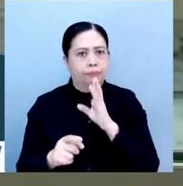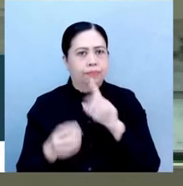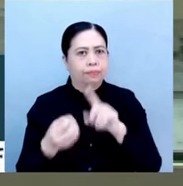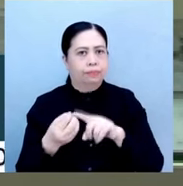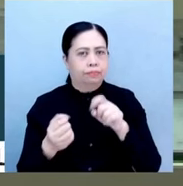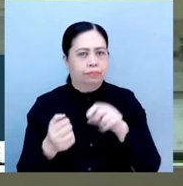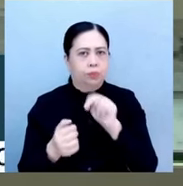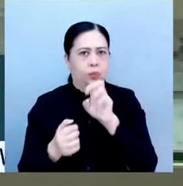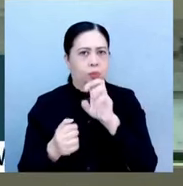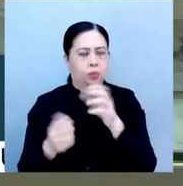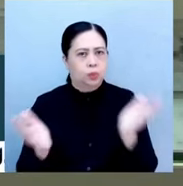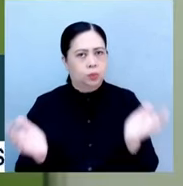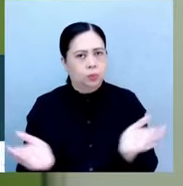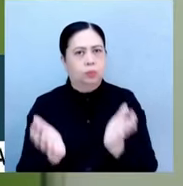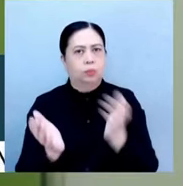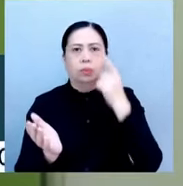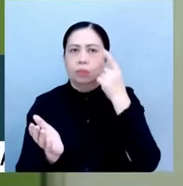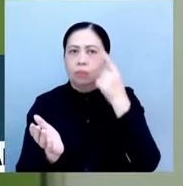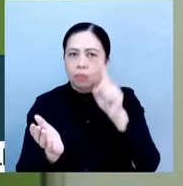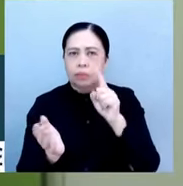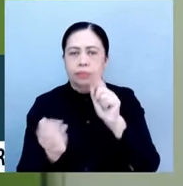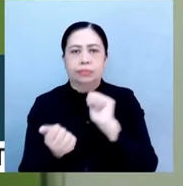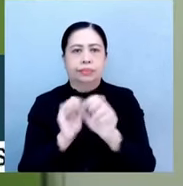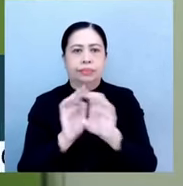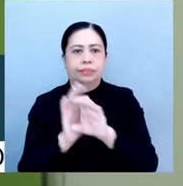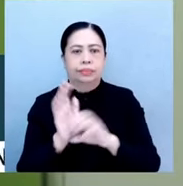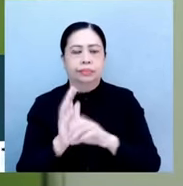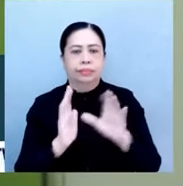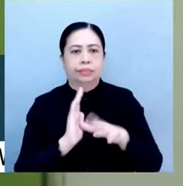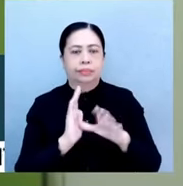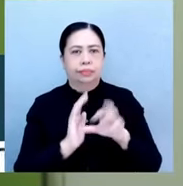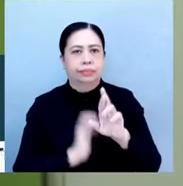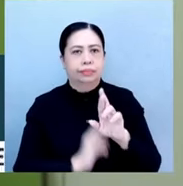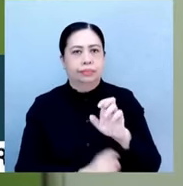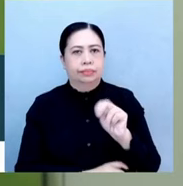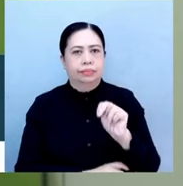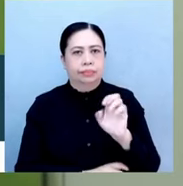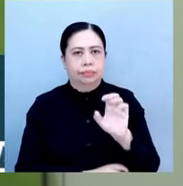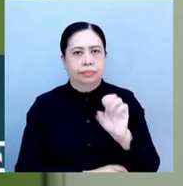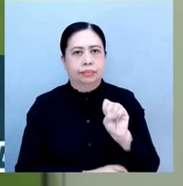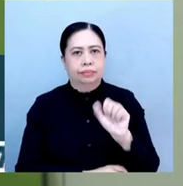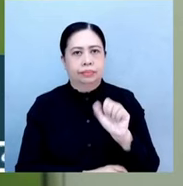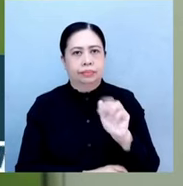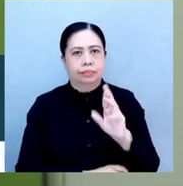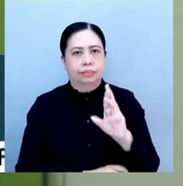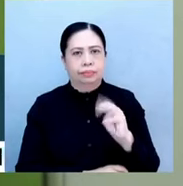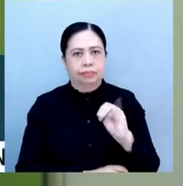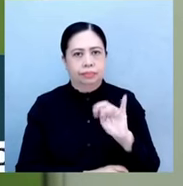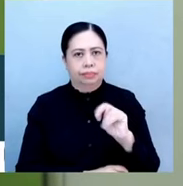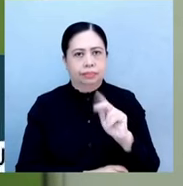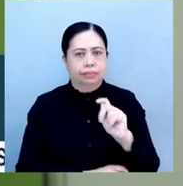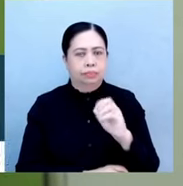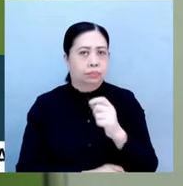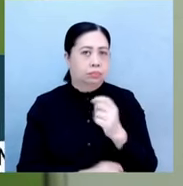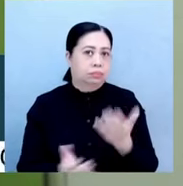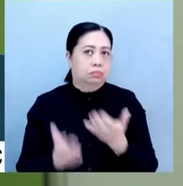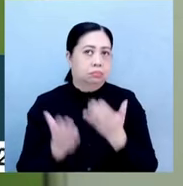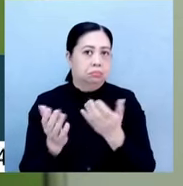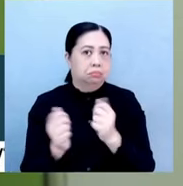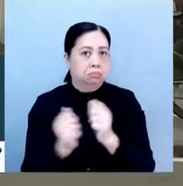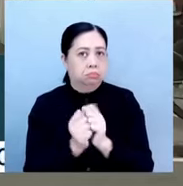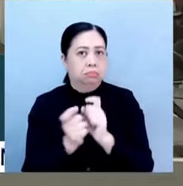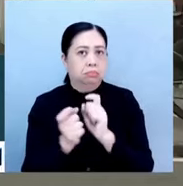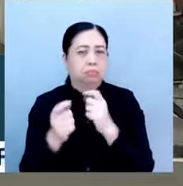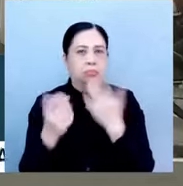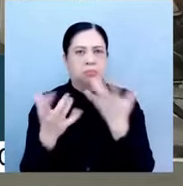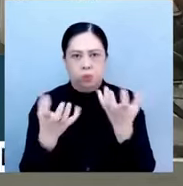new push for charter change. Former COMELEC Commissioner Rene Sarmiento believes there's no stopping proponents from tinkering with term limits.